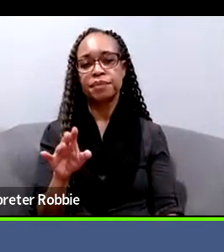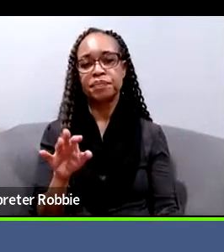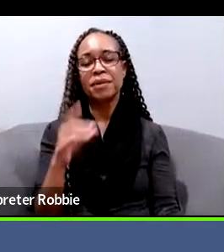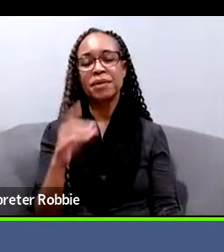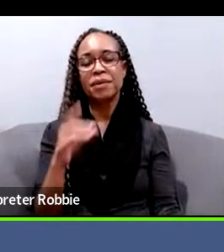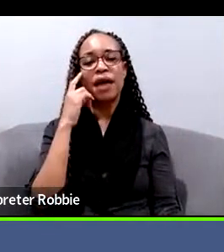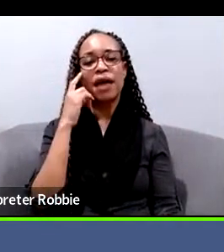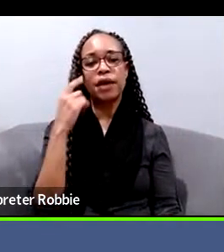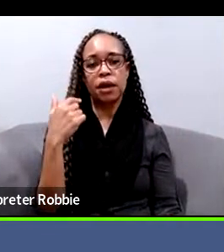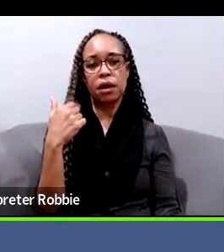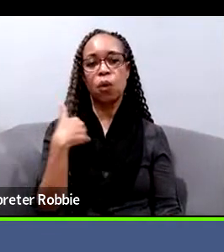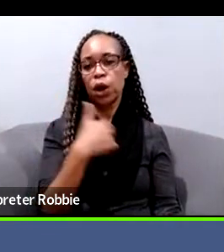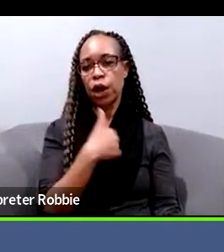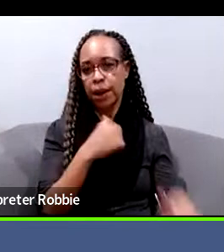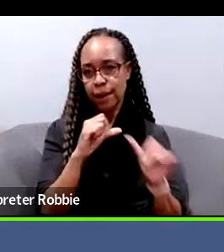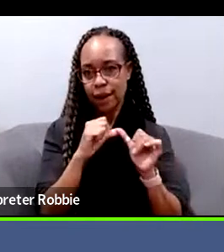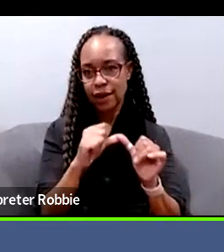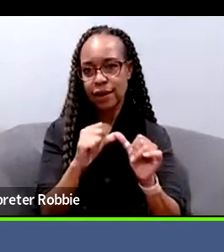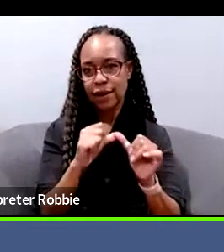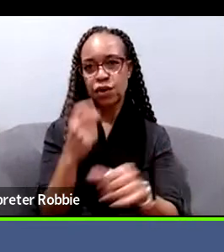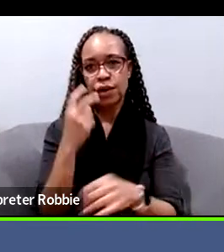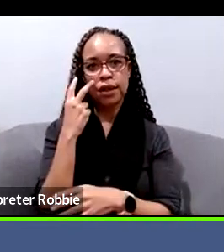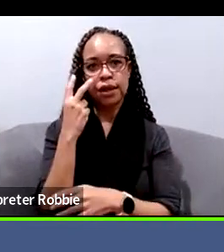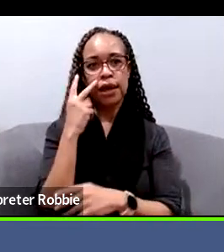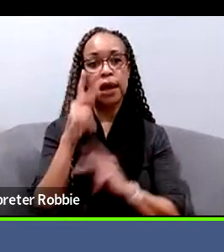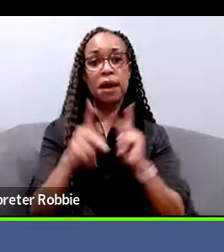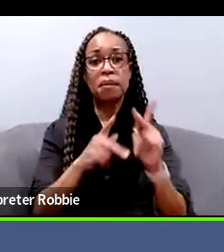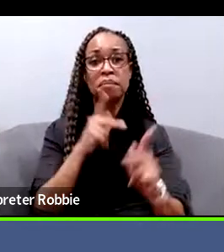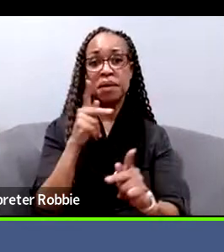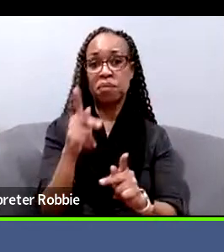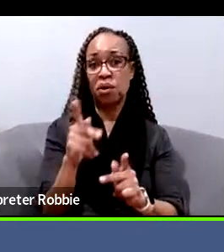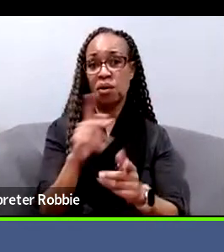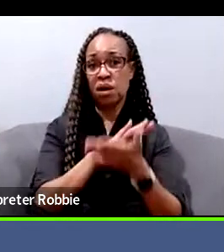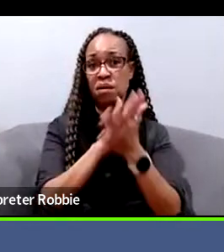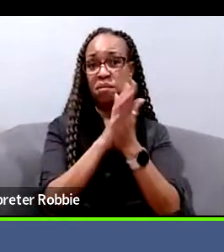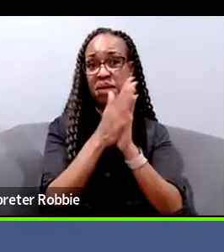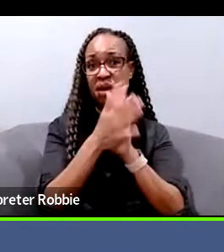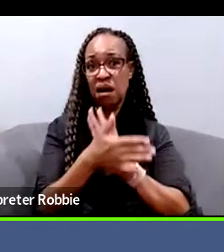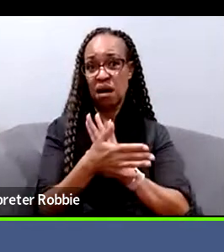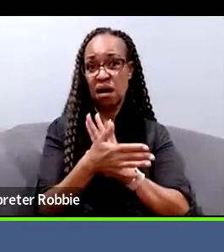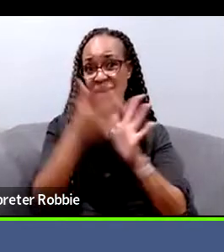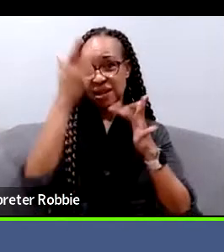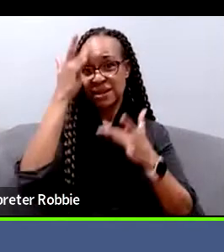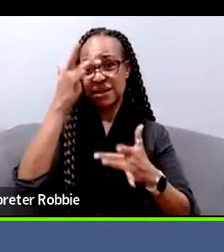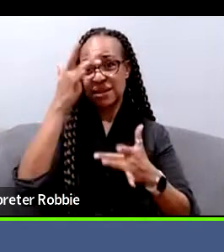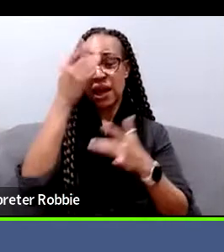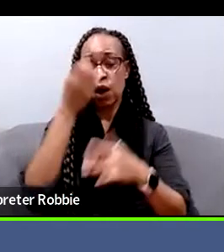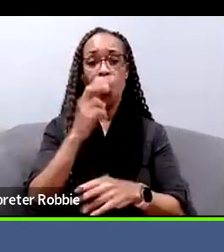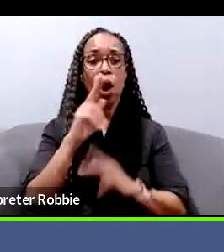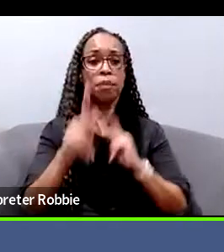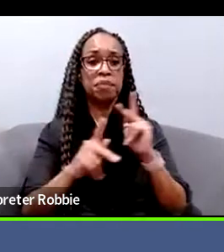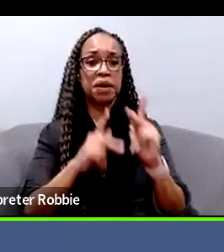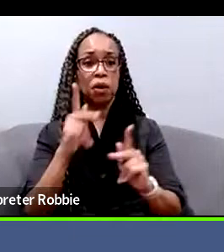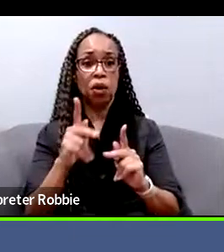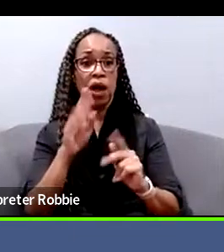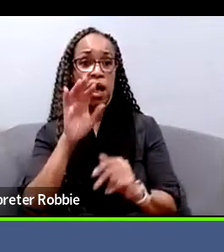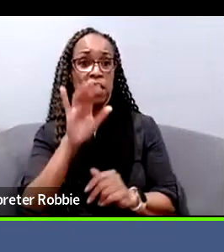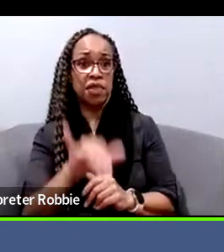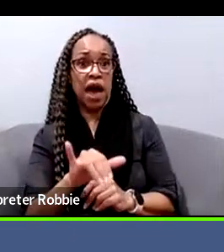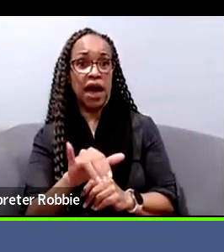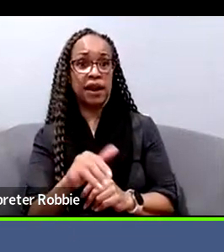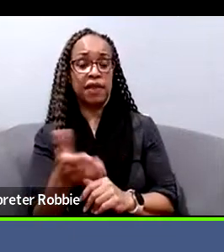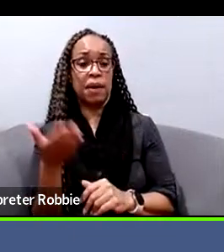think we are going to continue to see people become susceptible, or people who were susceptible get exposed and